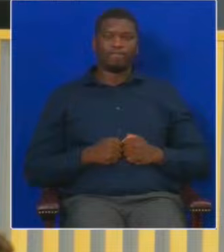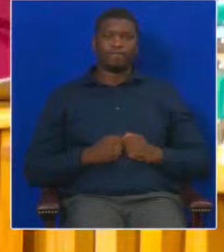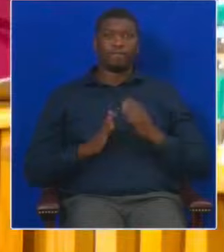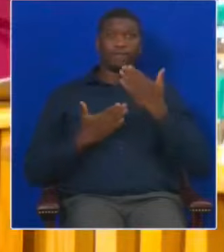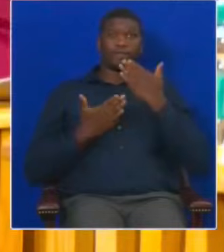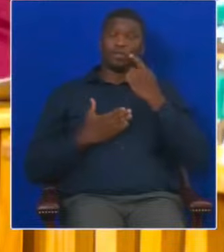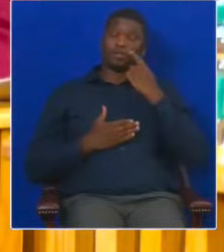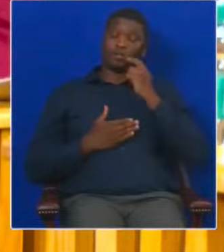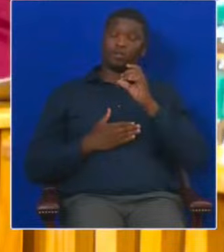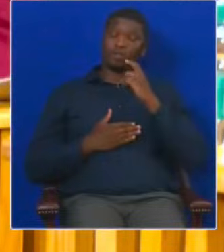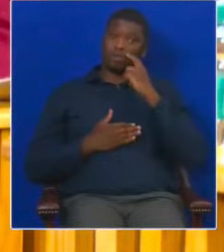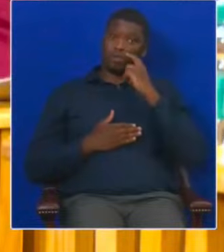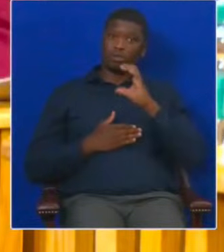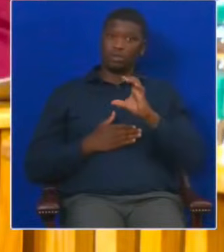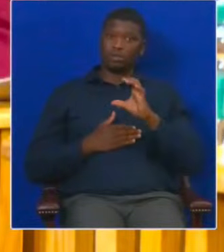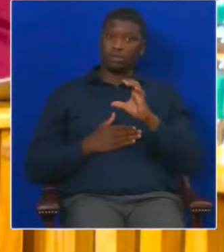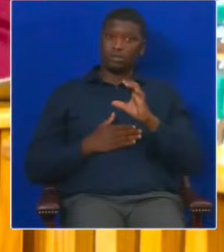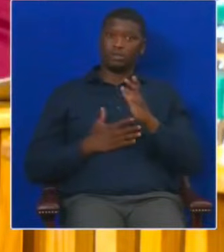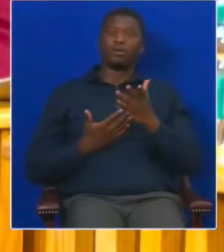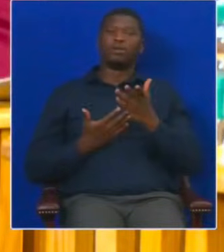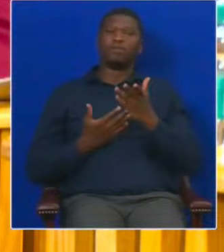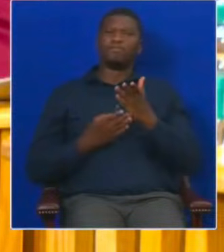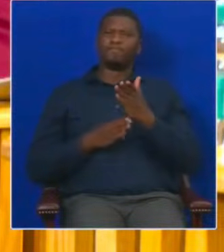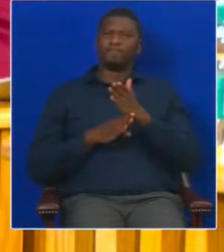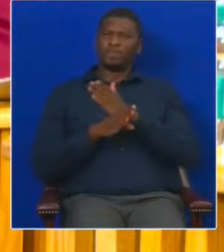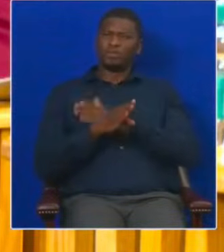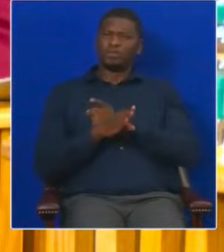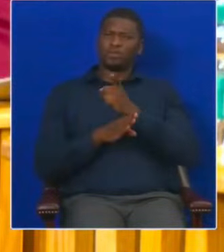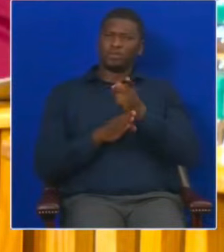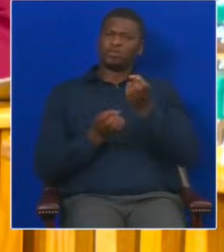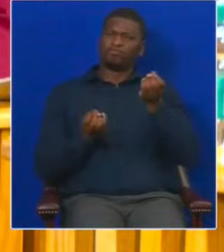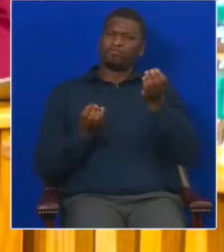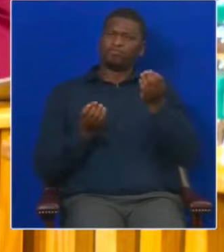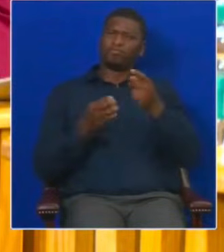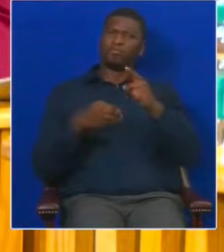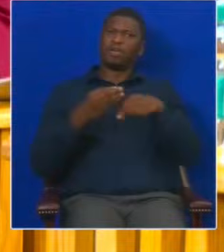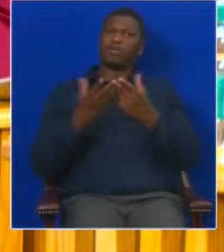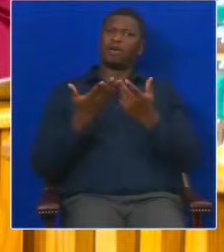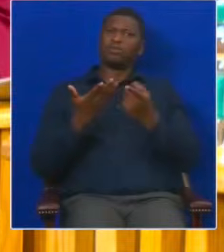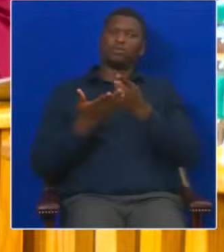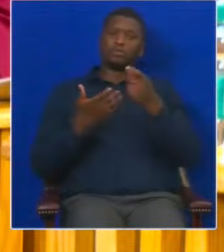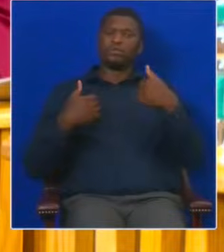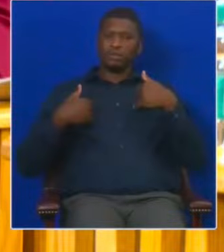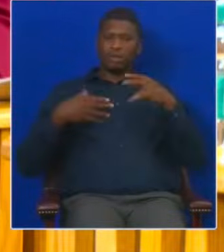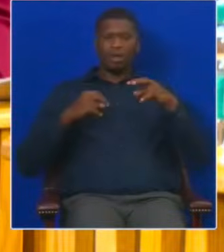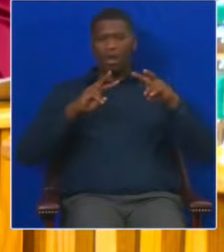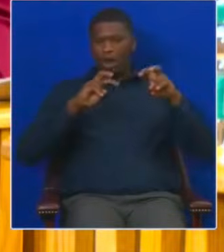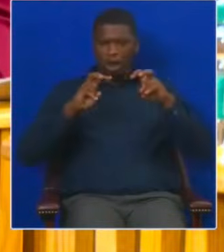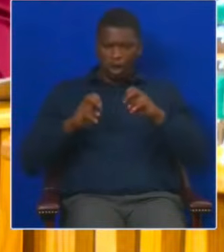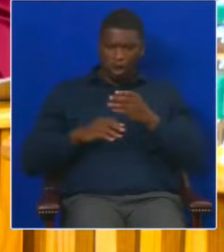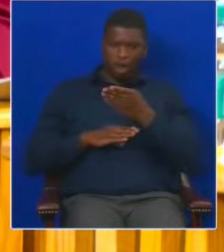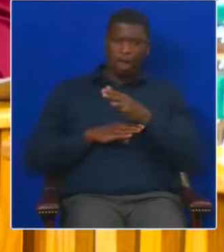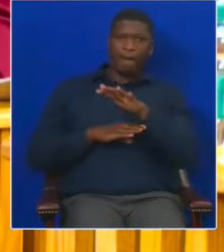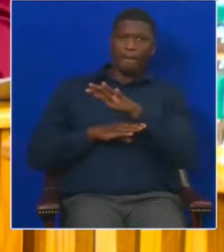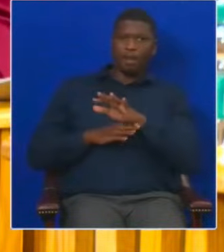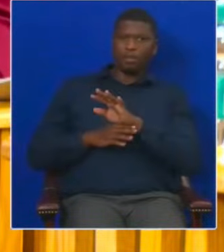C. Before you inform the Commission what inquiries you made at the prison, please